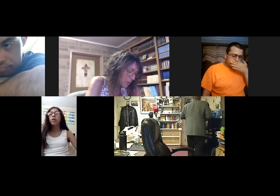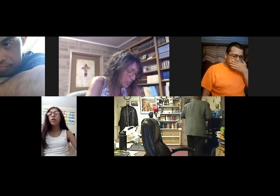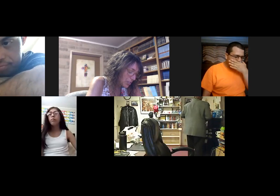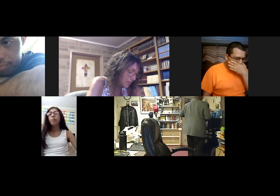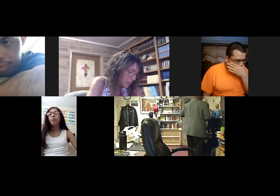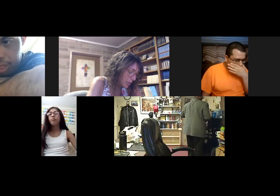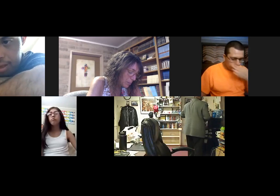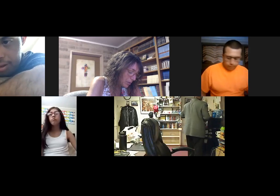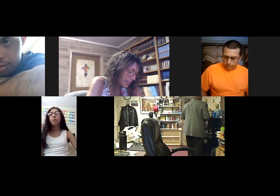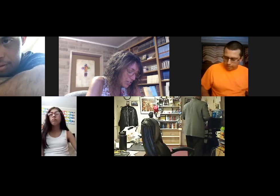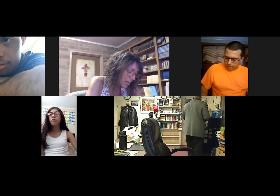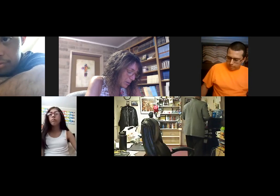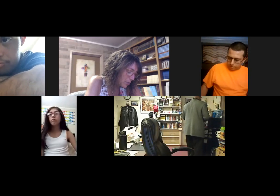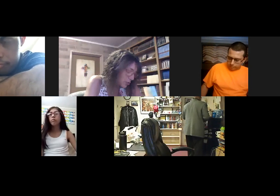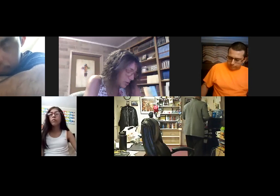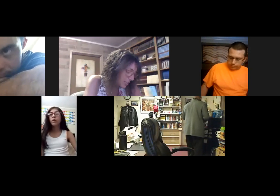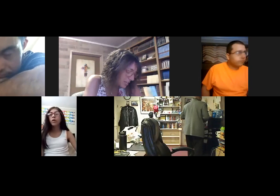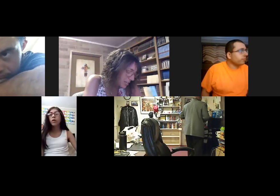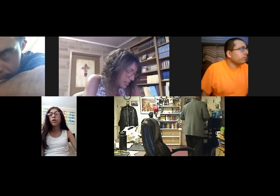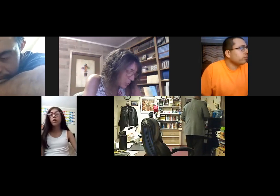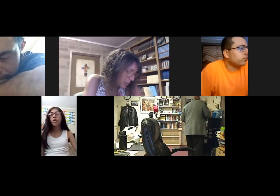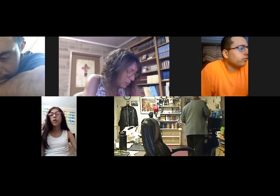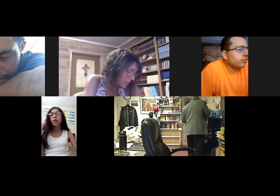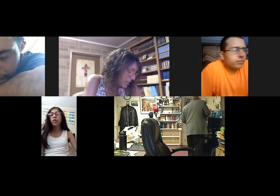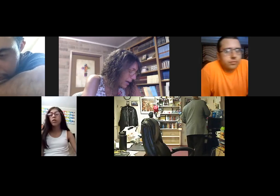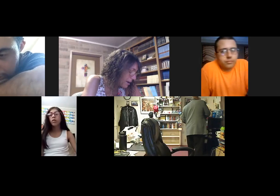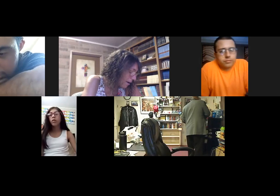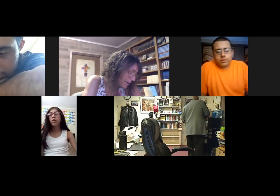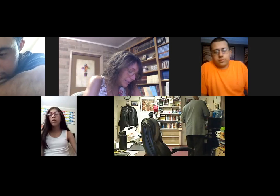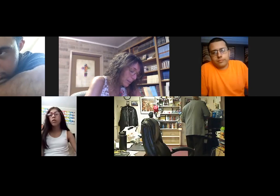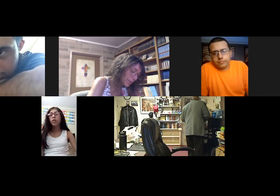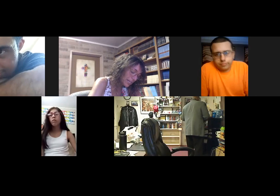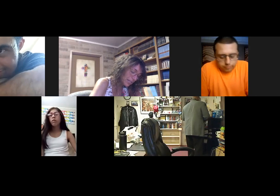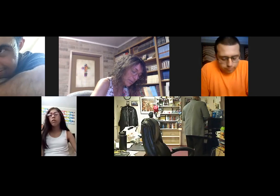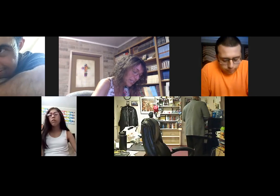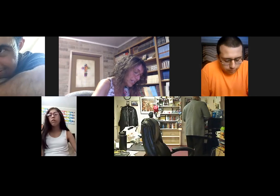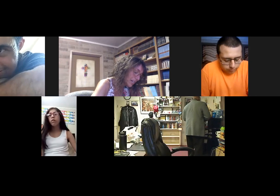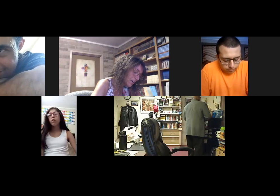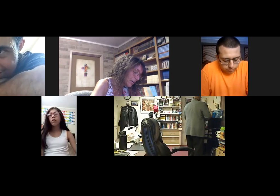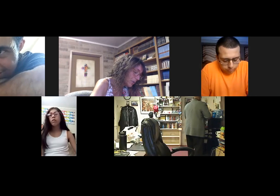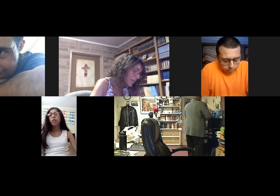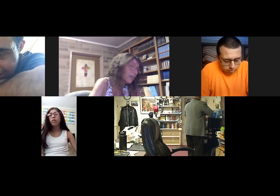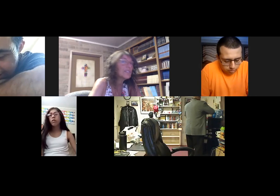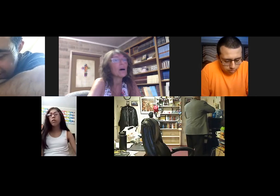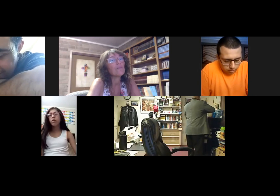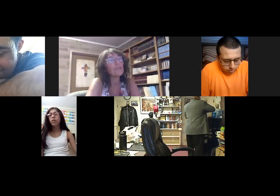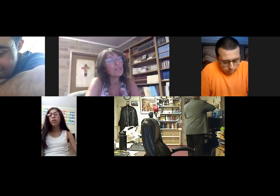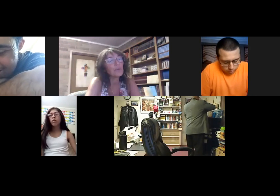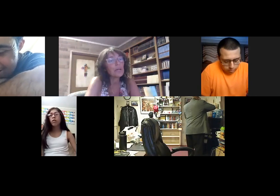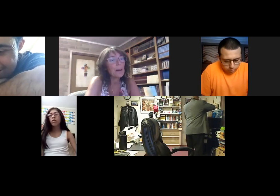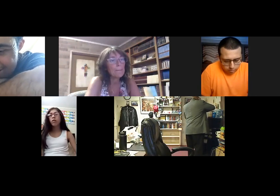the fortunes of his people, let Jacob rejoice and Israel be glad. Blessing be to the hearing and reading of